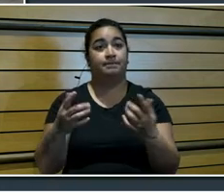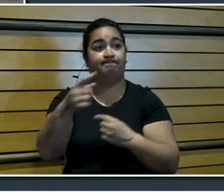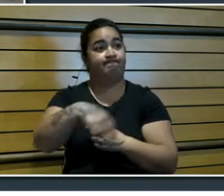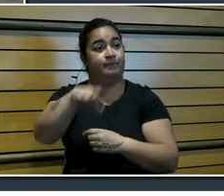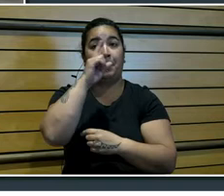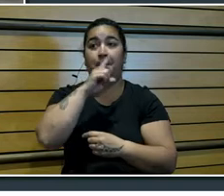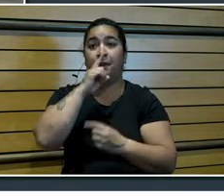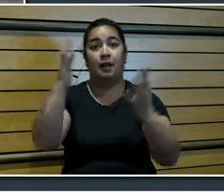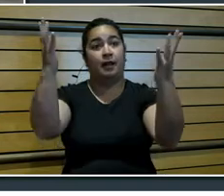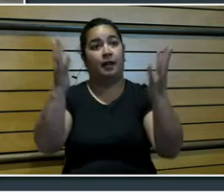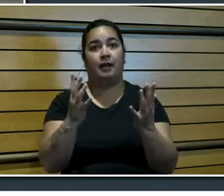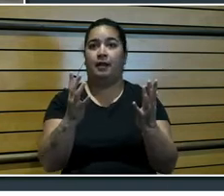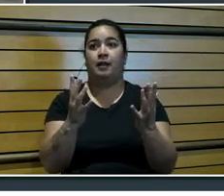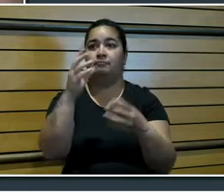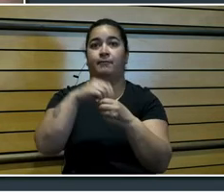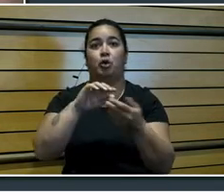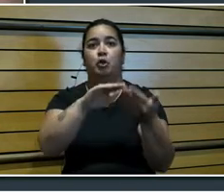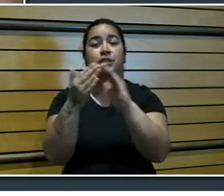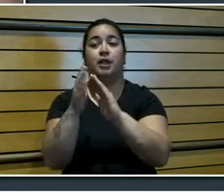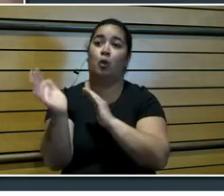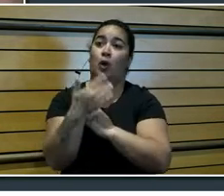the living faces, I